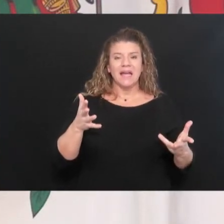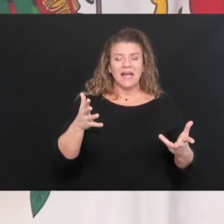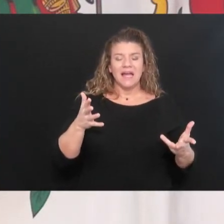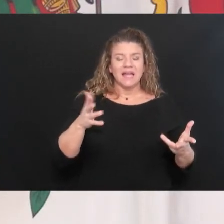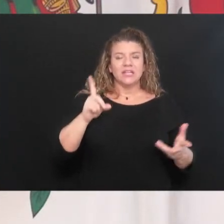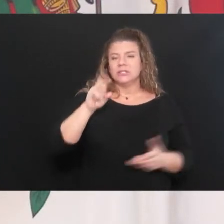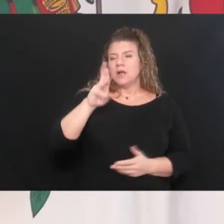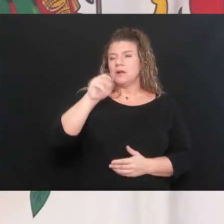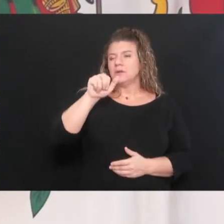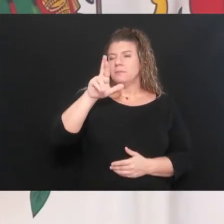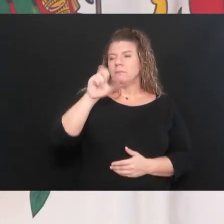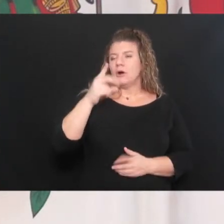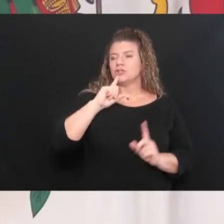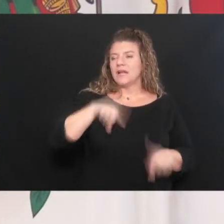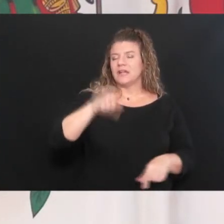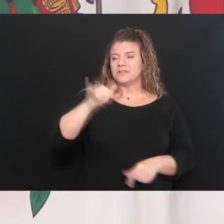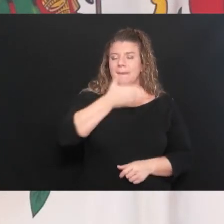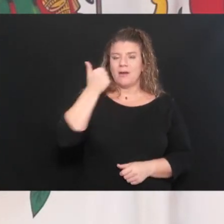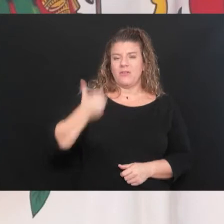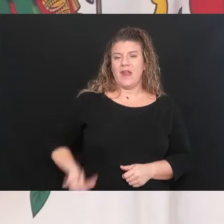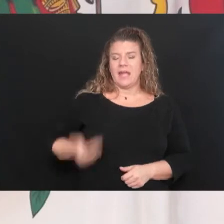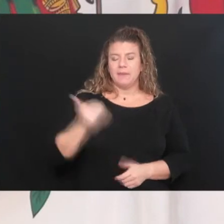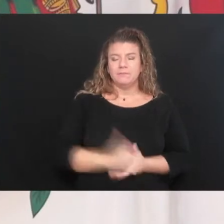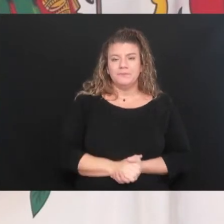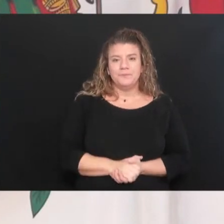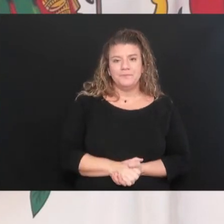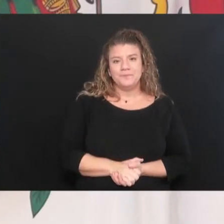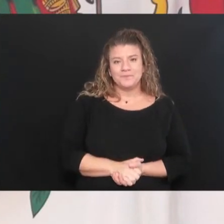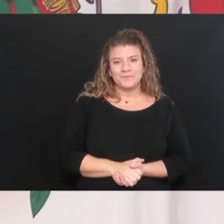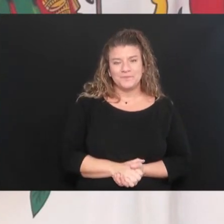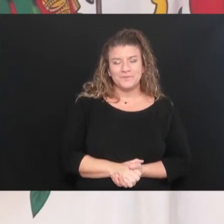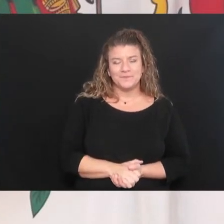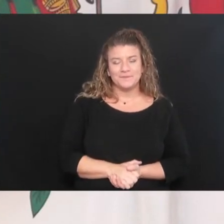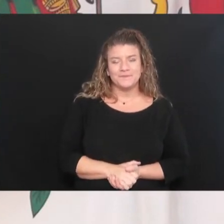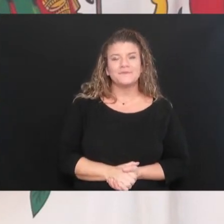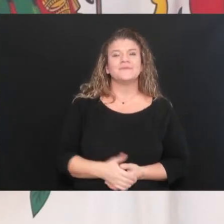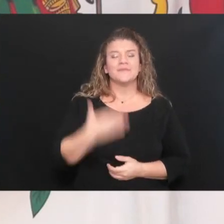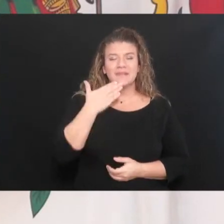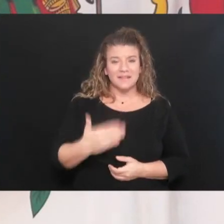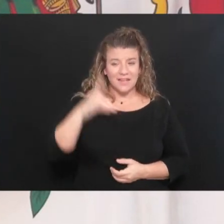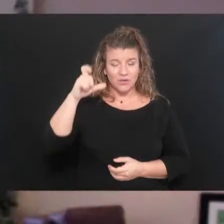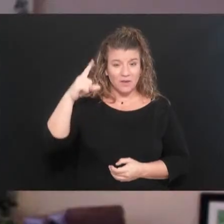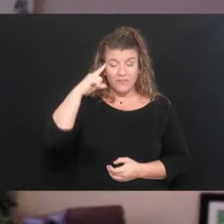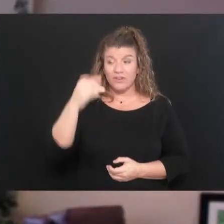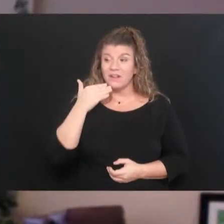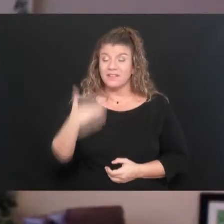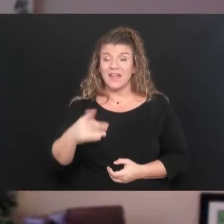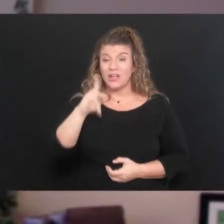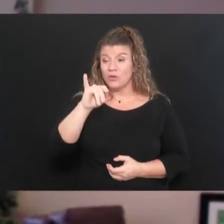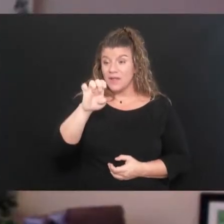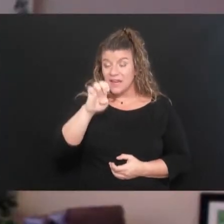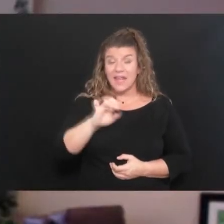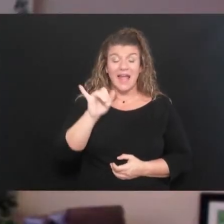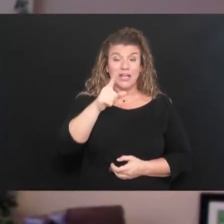Dr. Marsh can answer this way better than I. Thank you, Governor, and thank you, Kenny. Kenny, as you